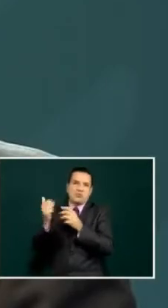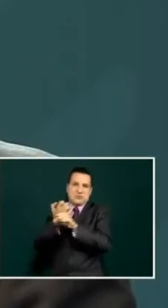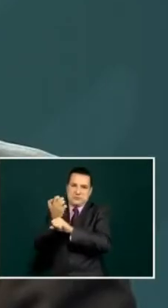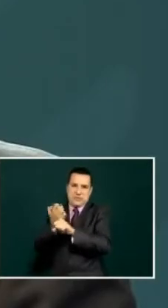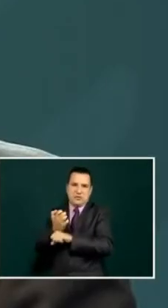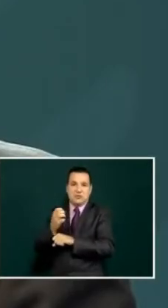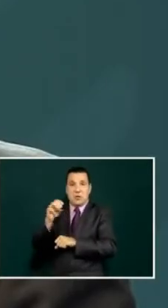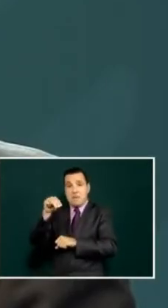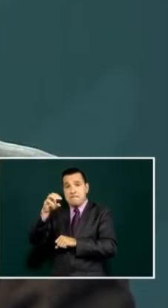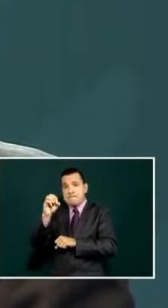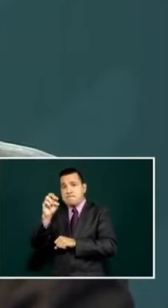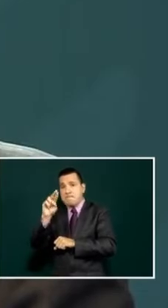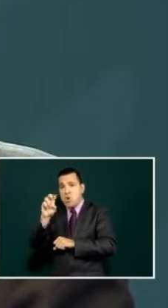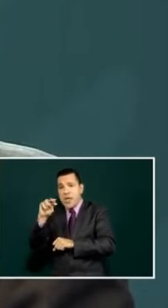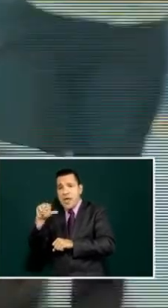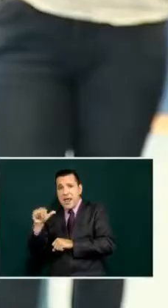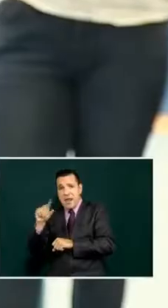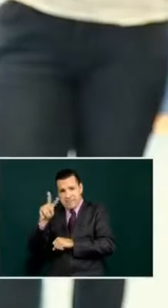has